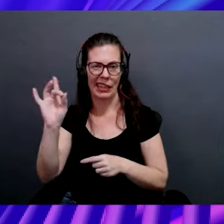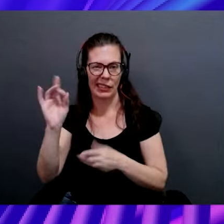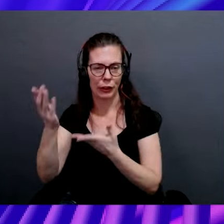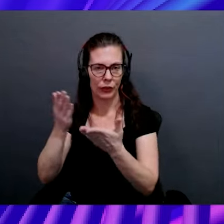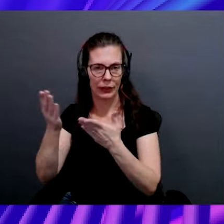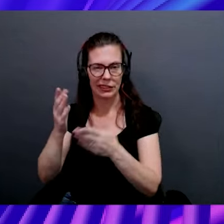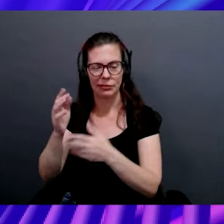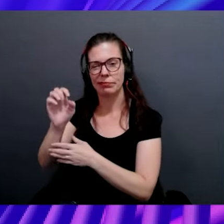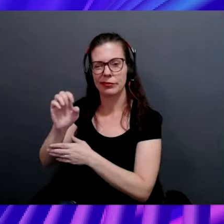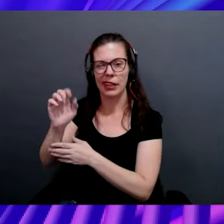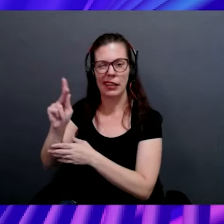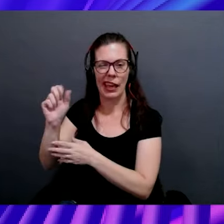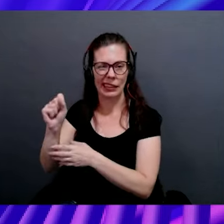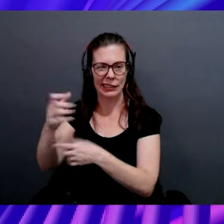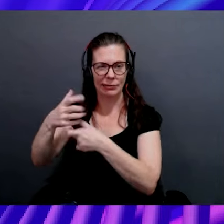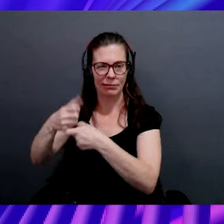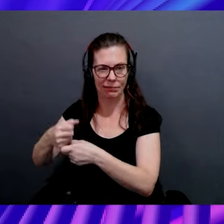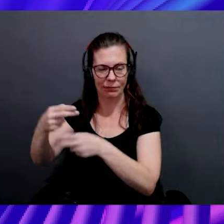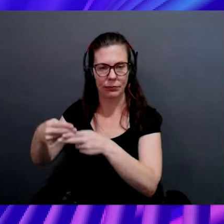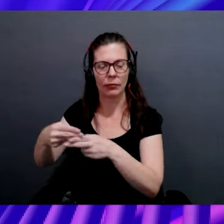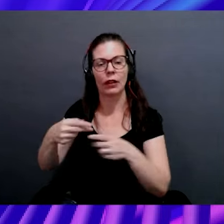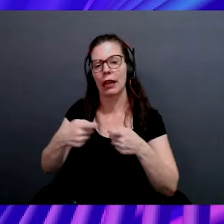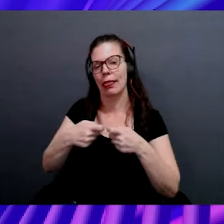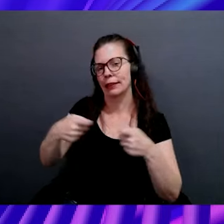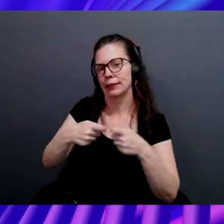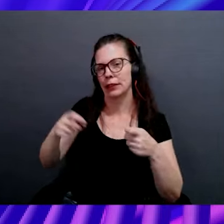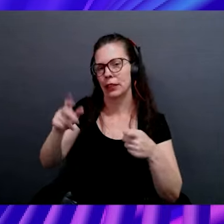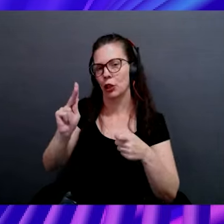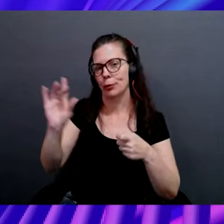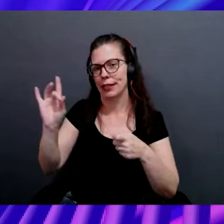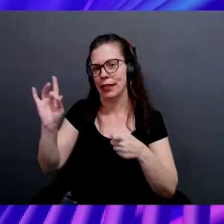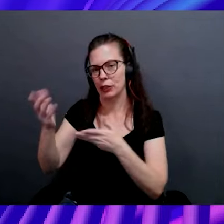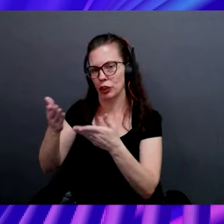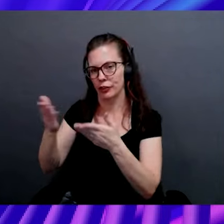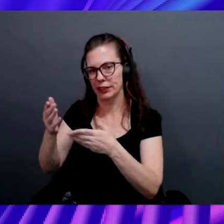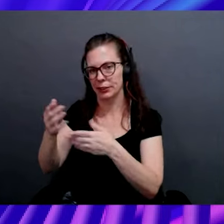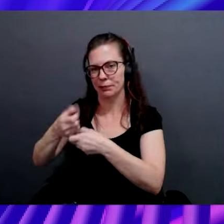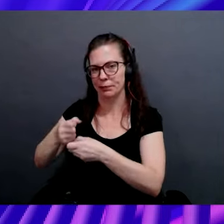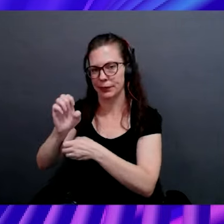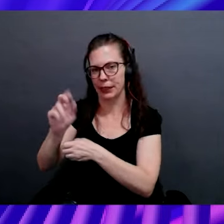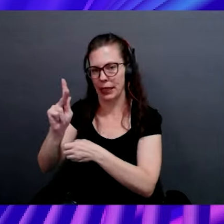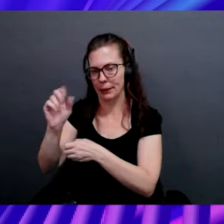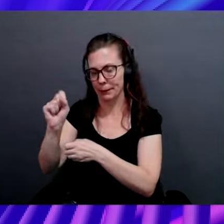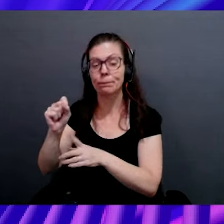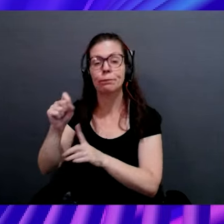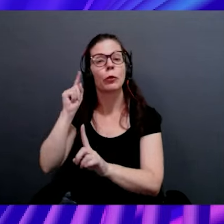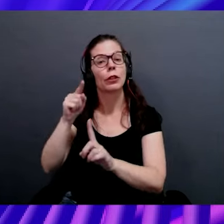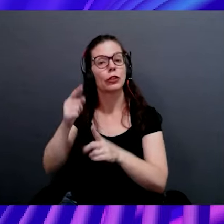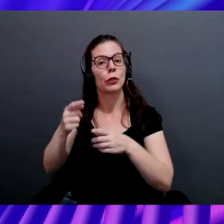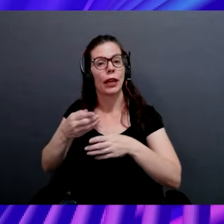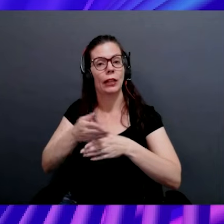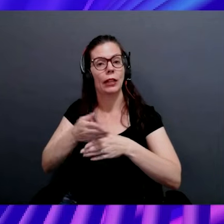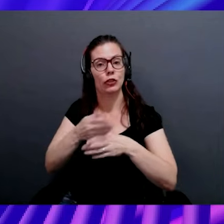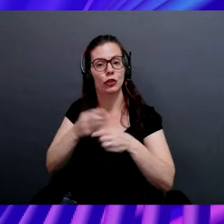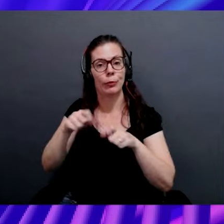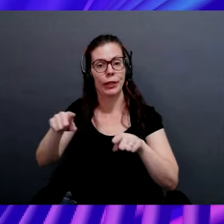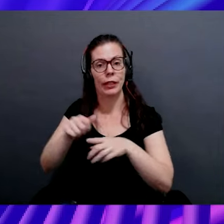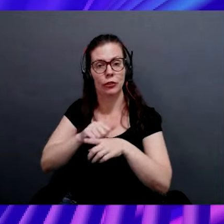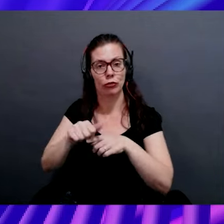EKS, the Elastic Kubernetes service. And to do distributed training, you